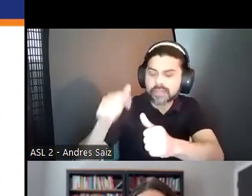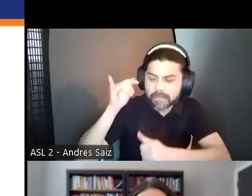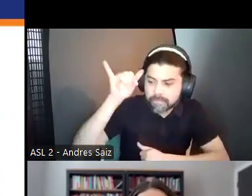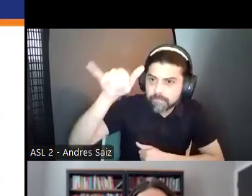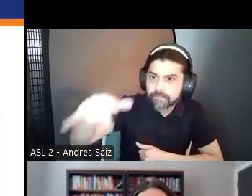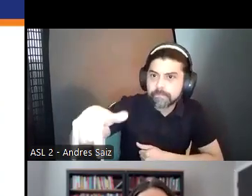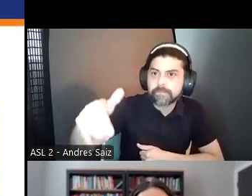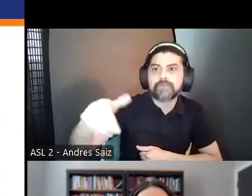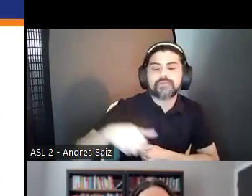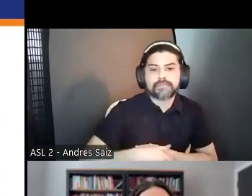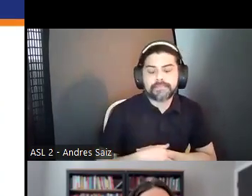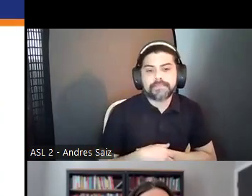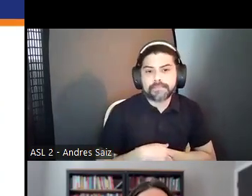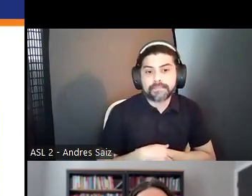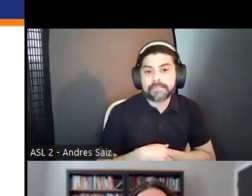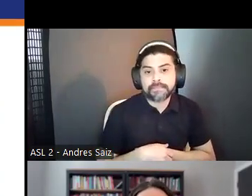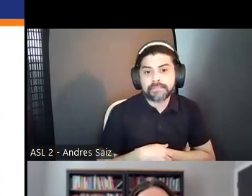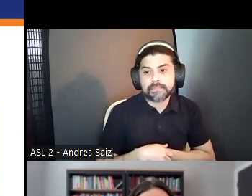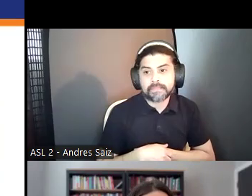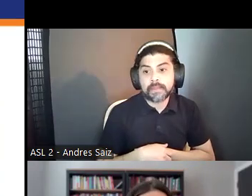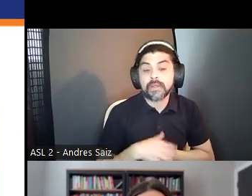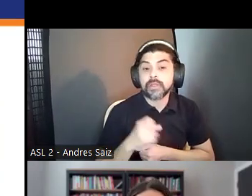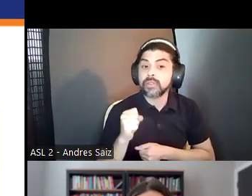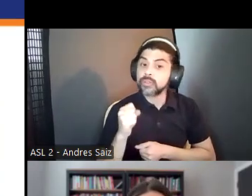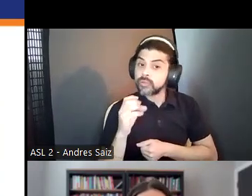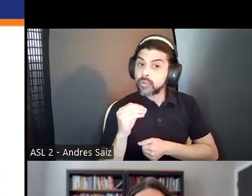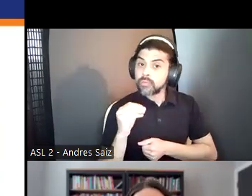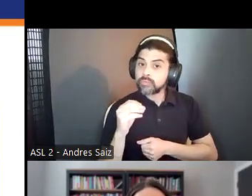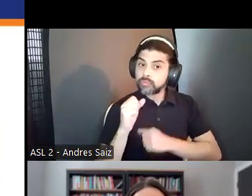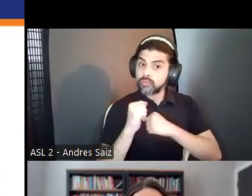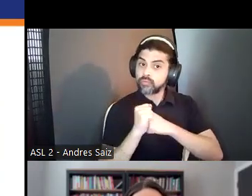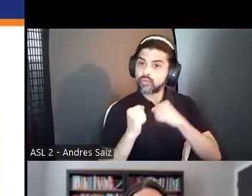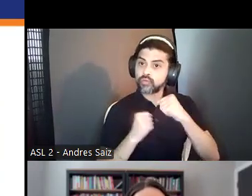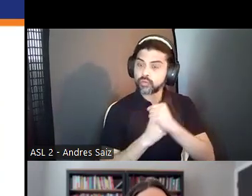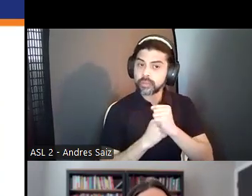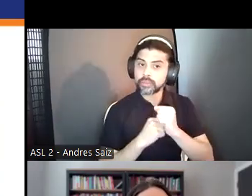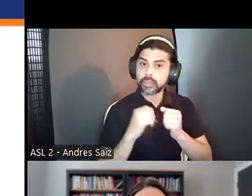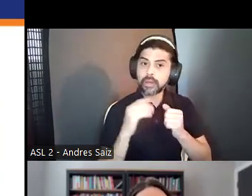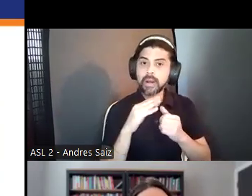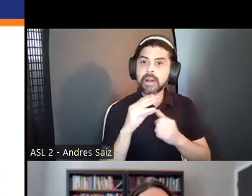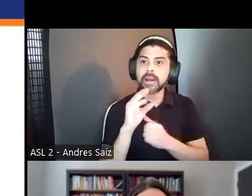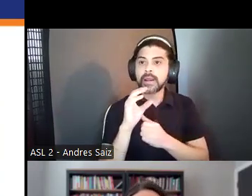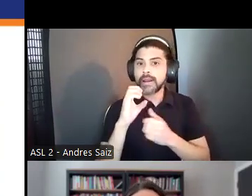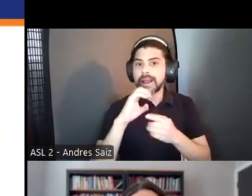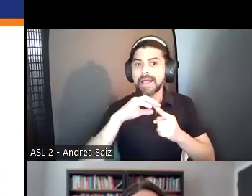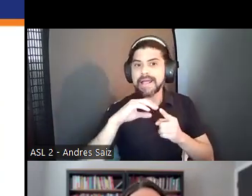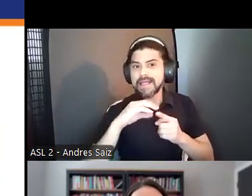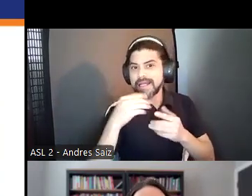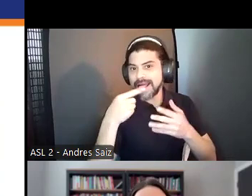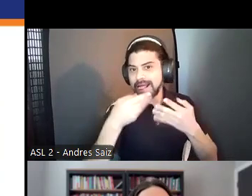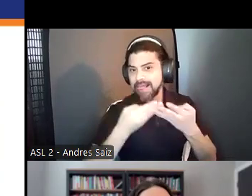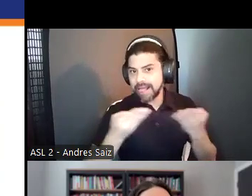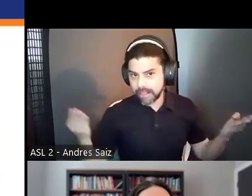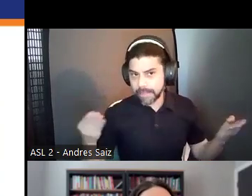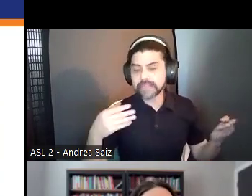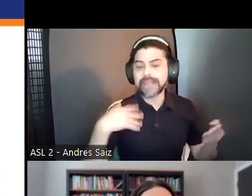line. So to structure our implementation elements, we are adapting the 6 key components of an MPA, which